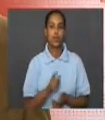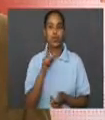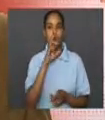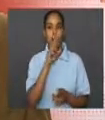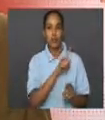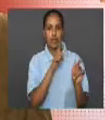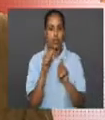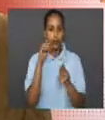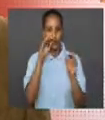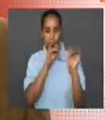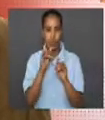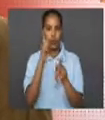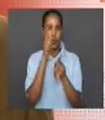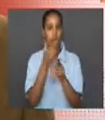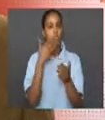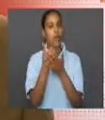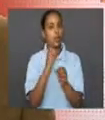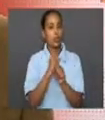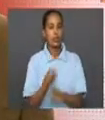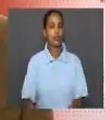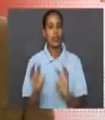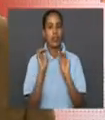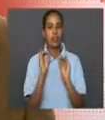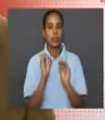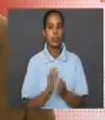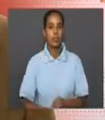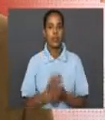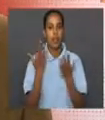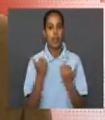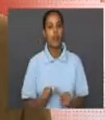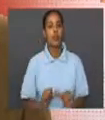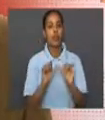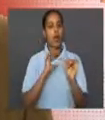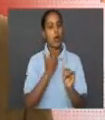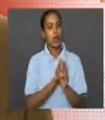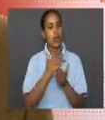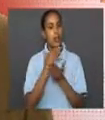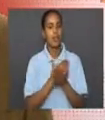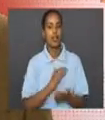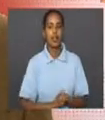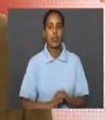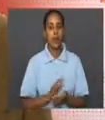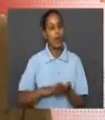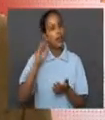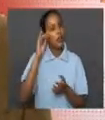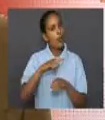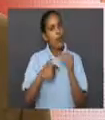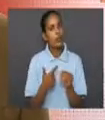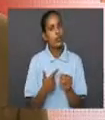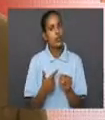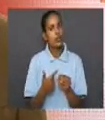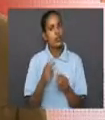are also correct. Great work, students. Let us continue our lesson by learning